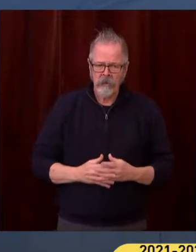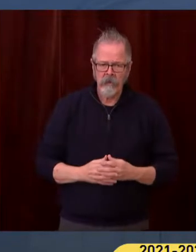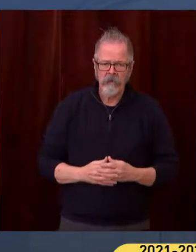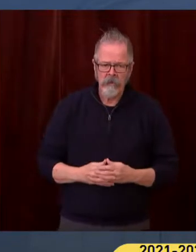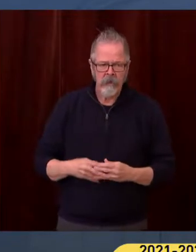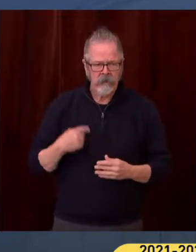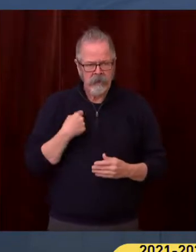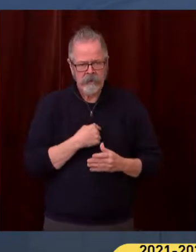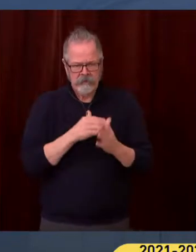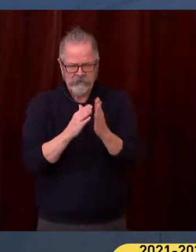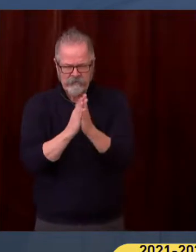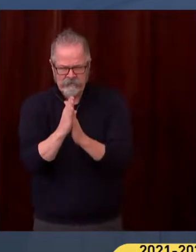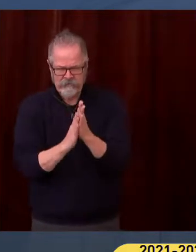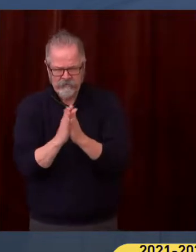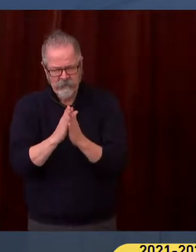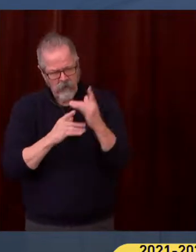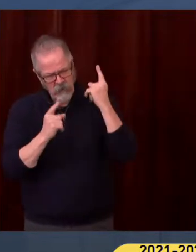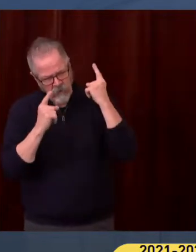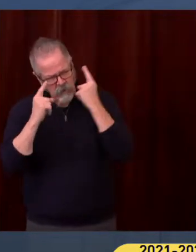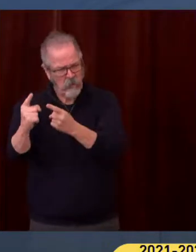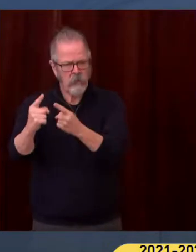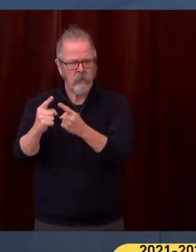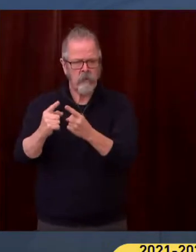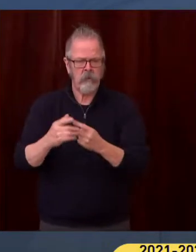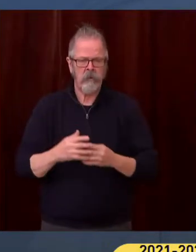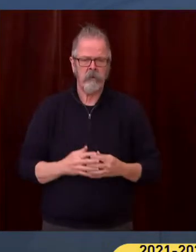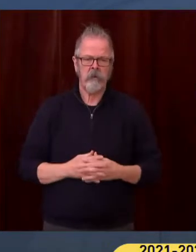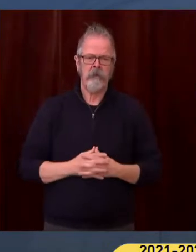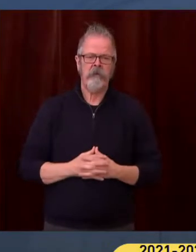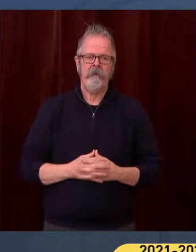With that, happy to stand for your questions, as will the other speakers.